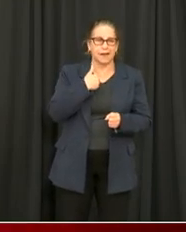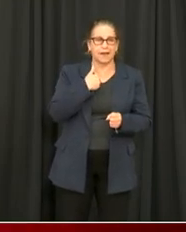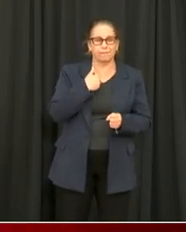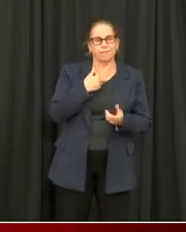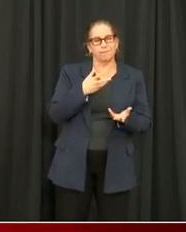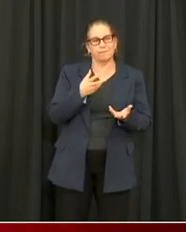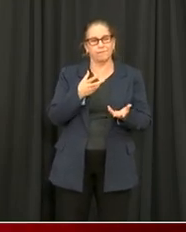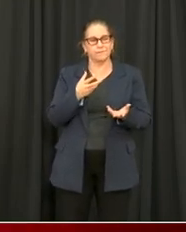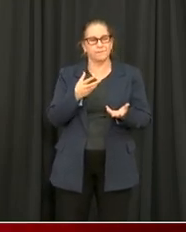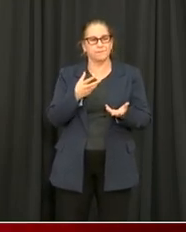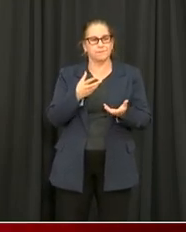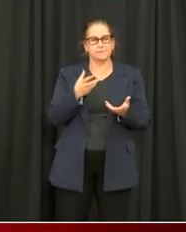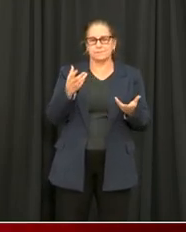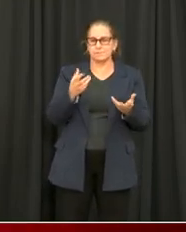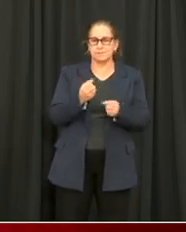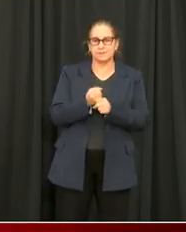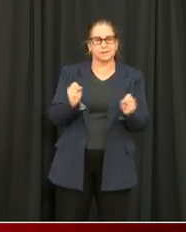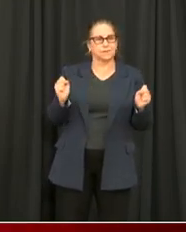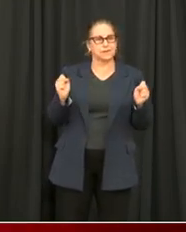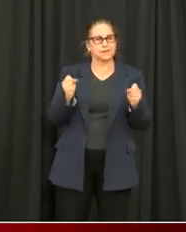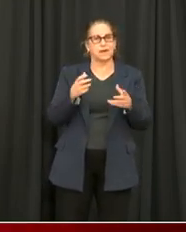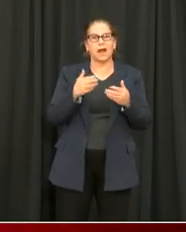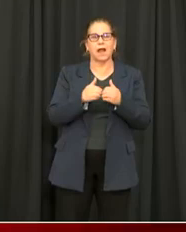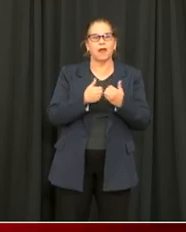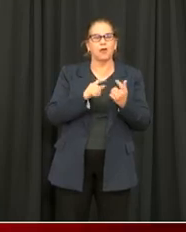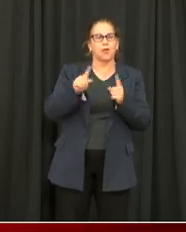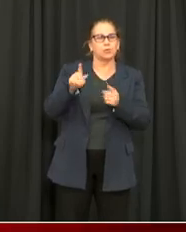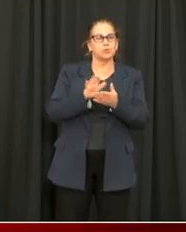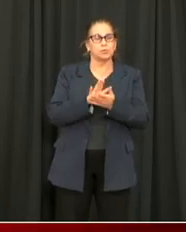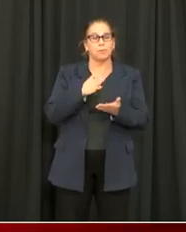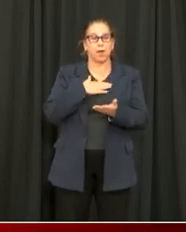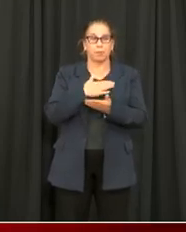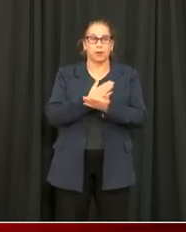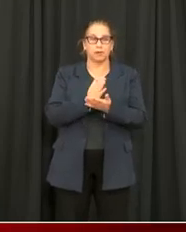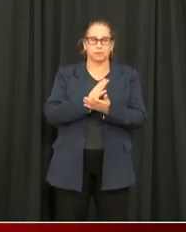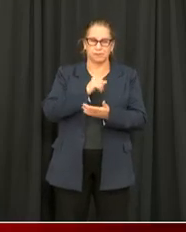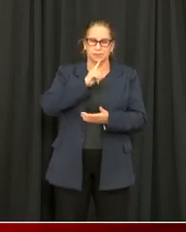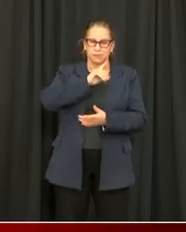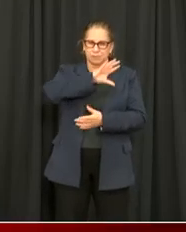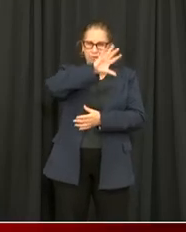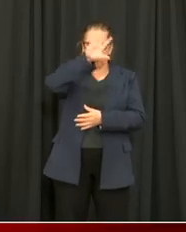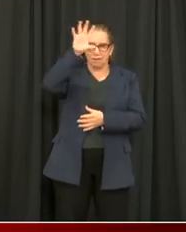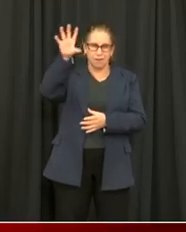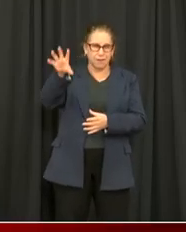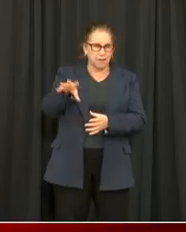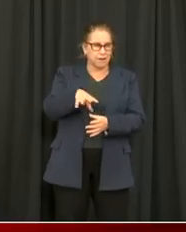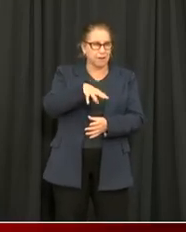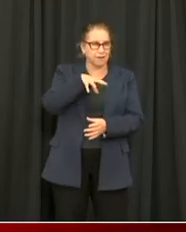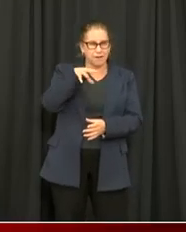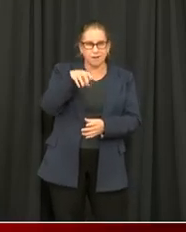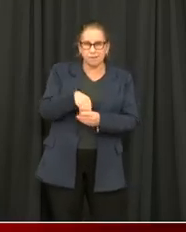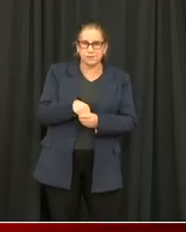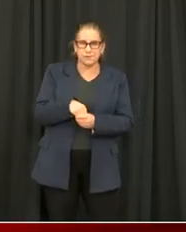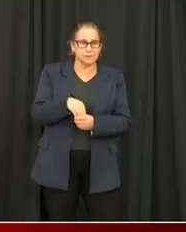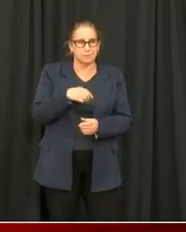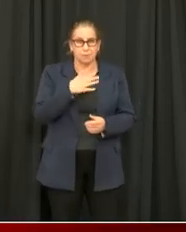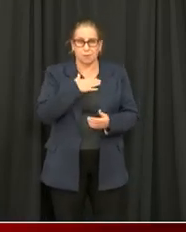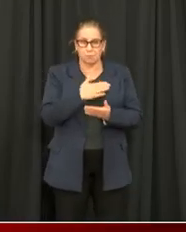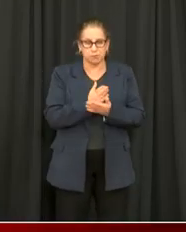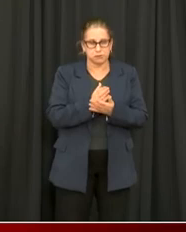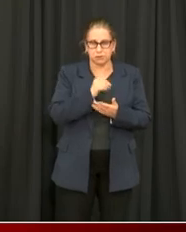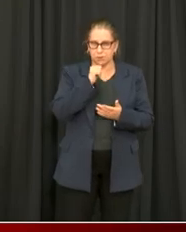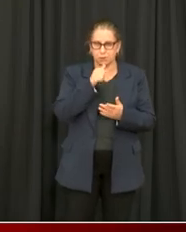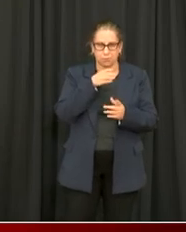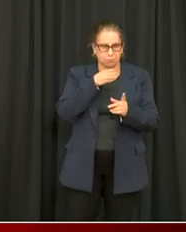school. So our budget, if you are just equating a public safety budget with policing and violence